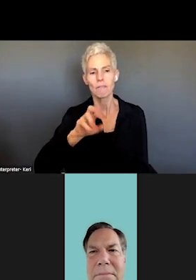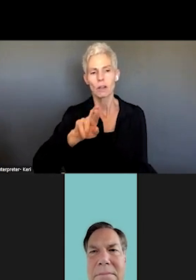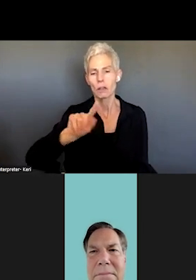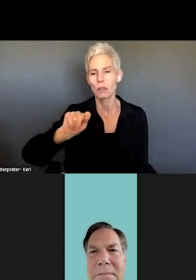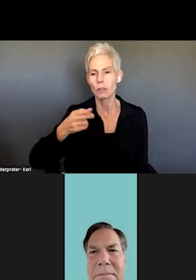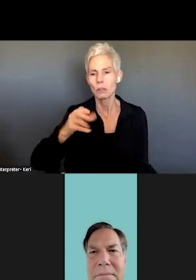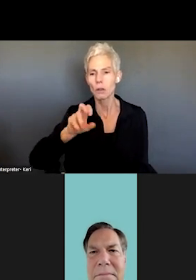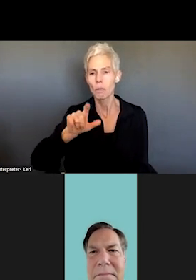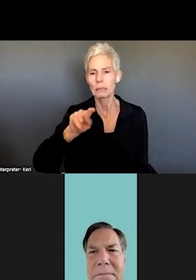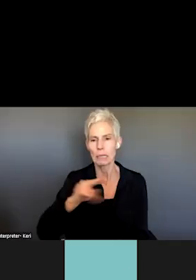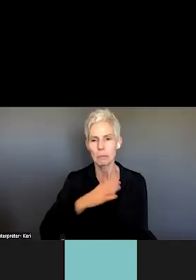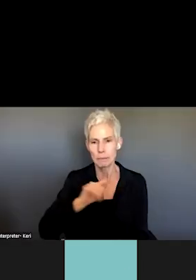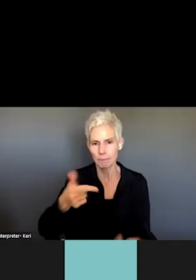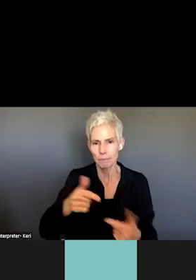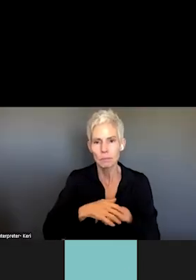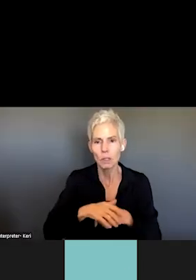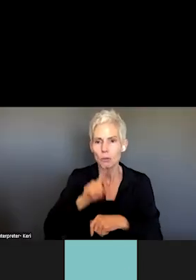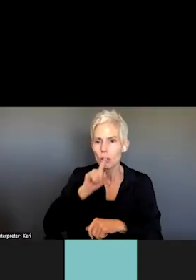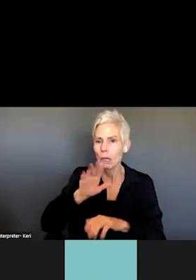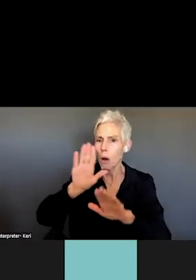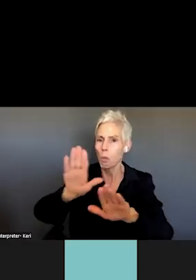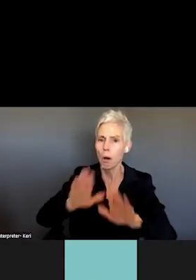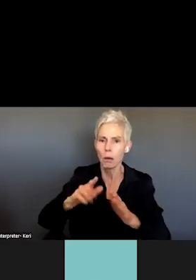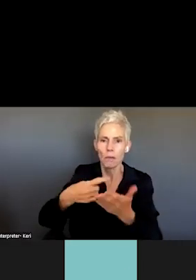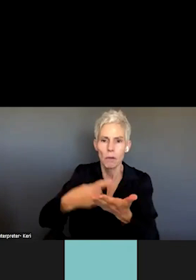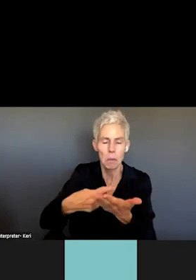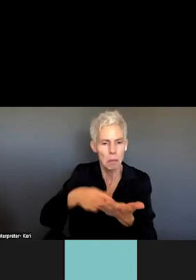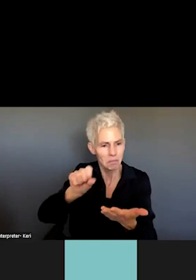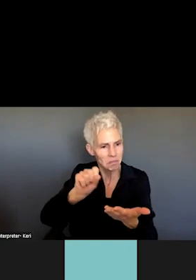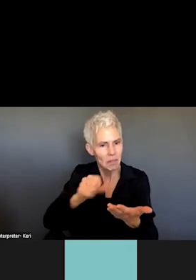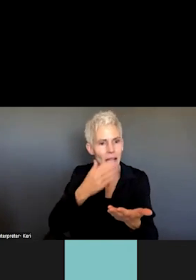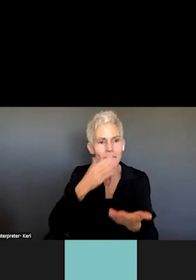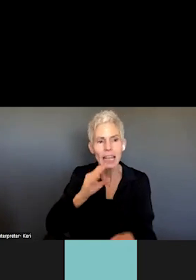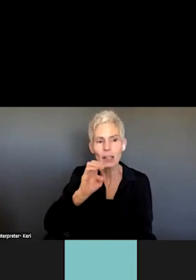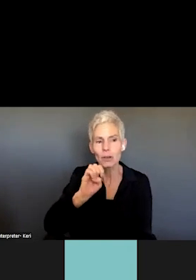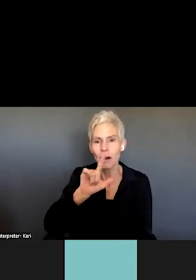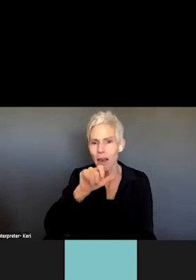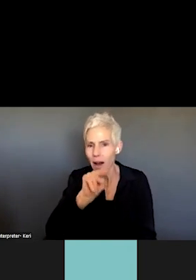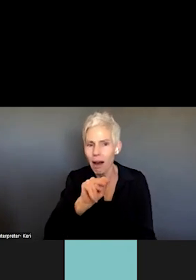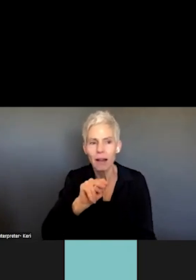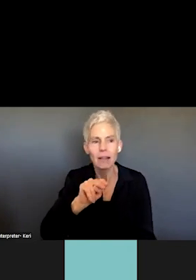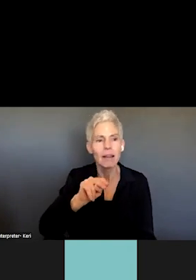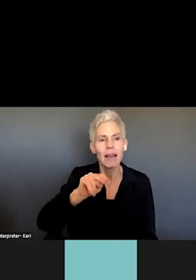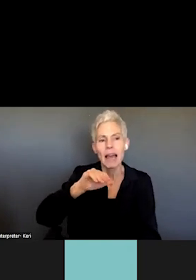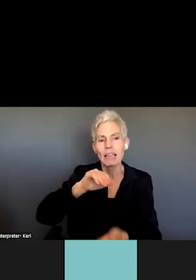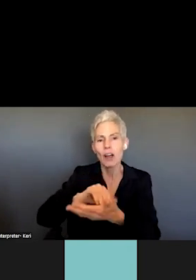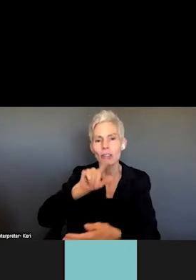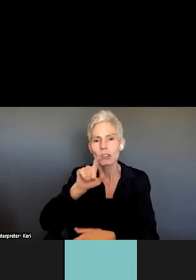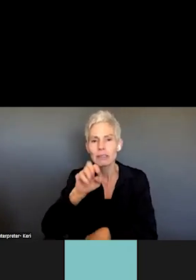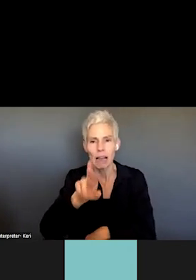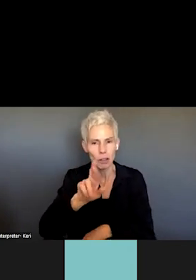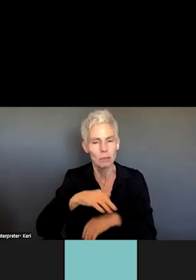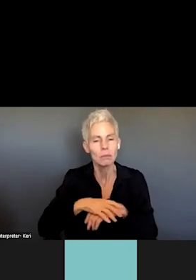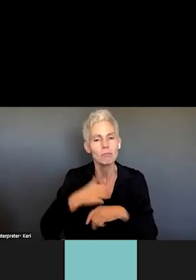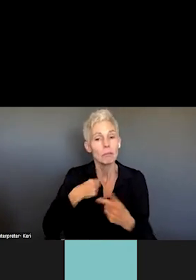you. That was an excellent debate. And thank you, Alon and Dr. Zeller. I think what I'd like to do is